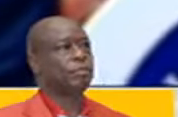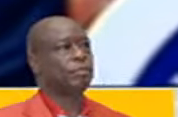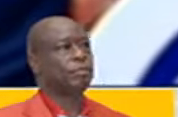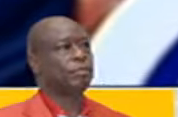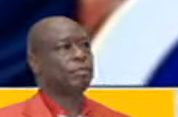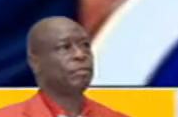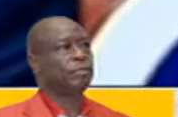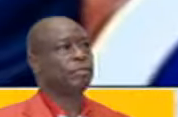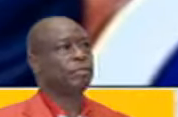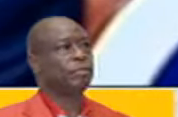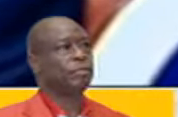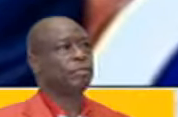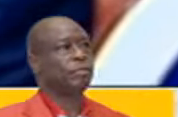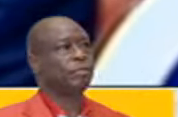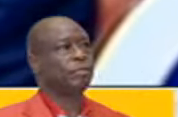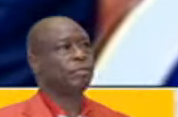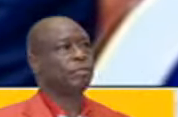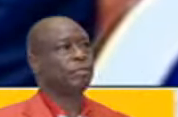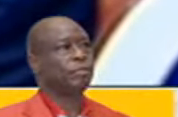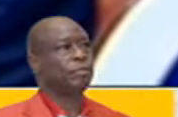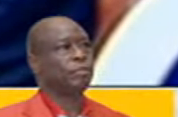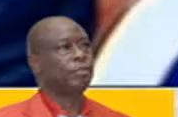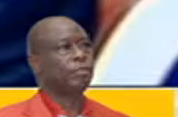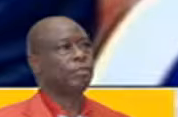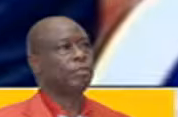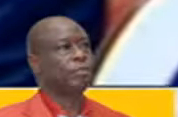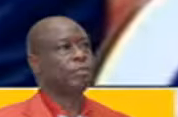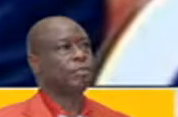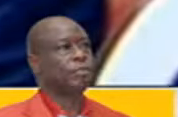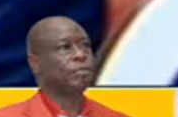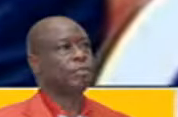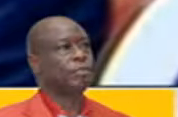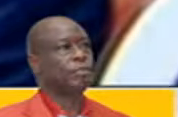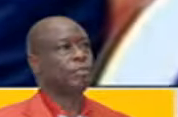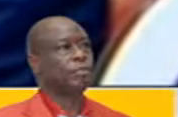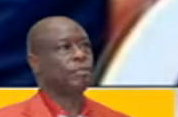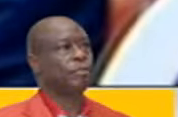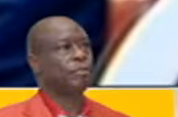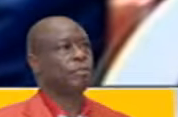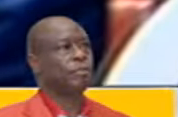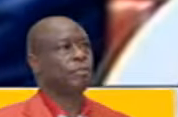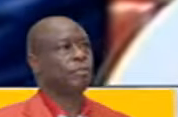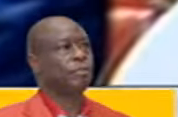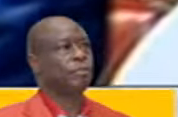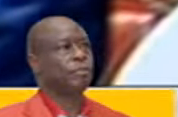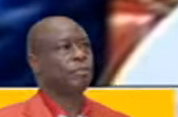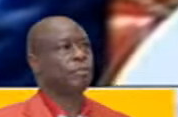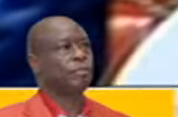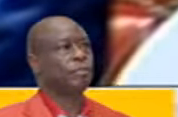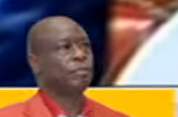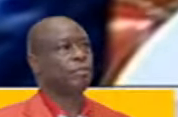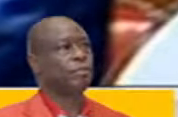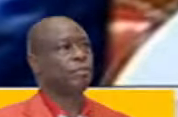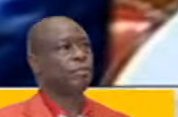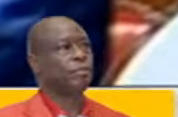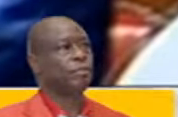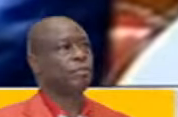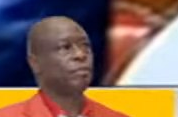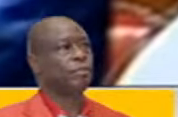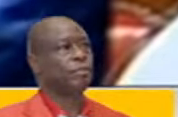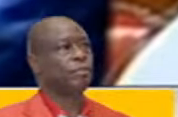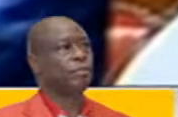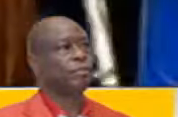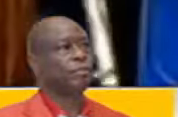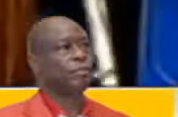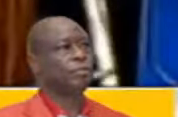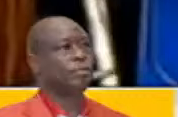Republic and shall be delivered to the state unless exempted under an act of Parliament. Has the Deputy President presented any